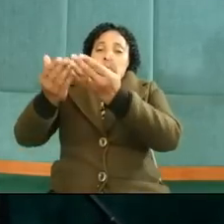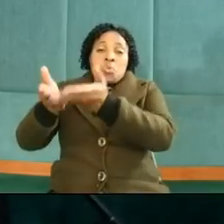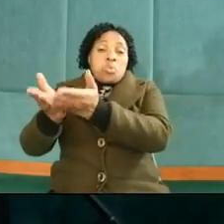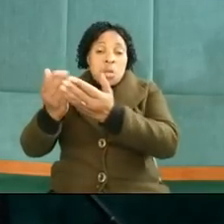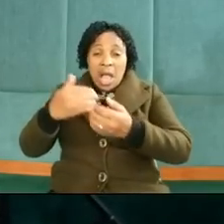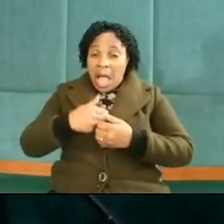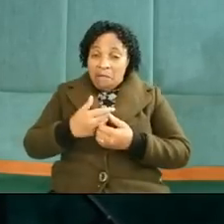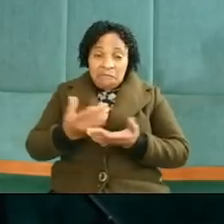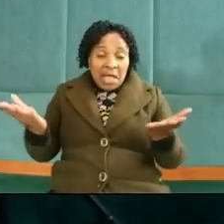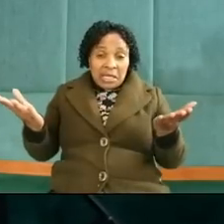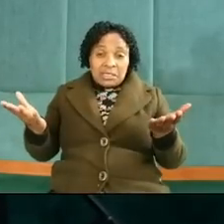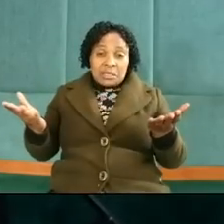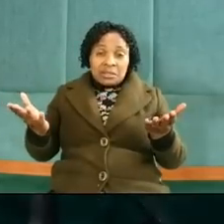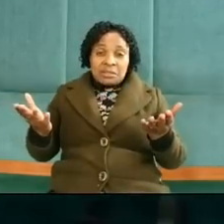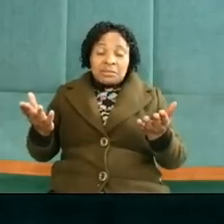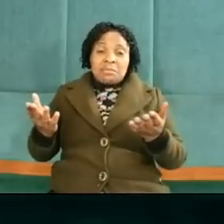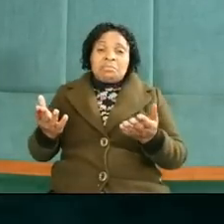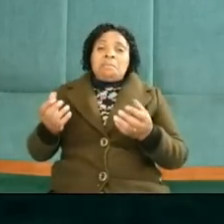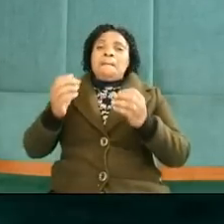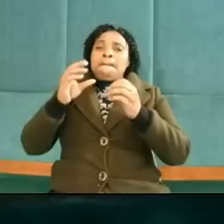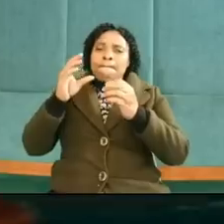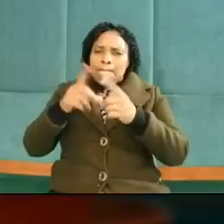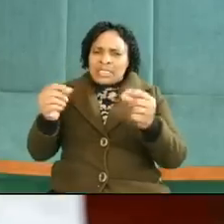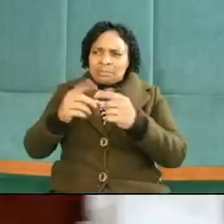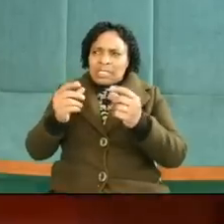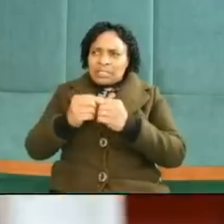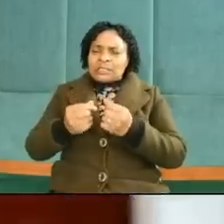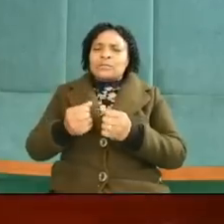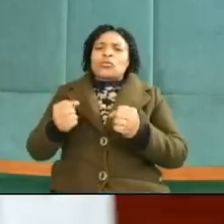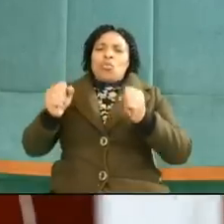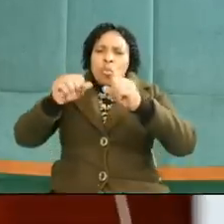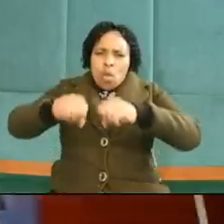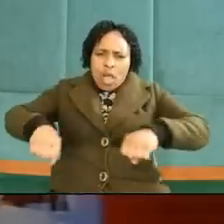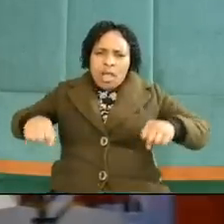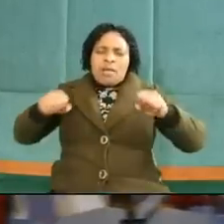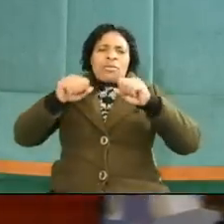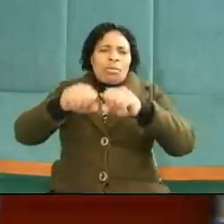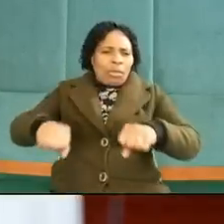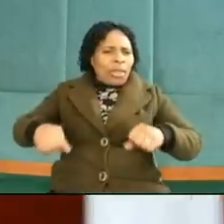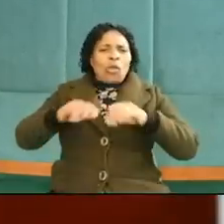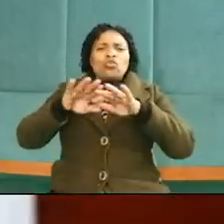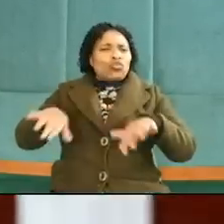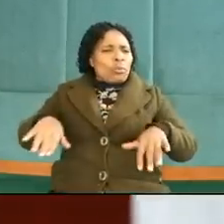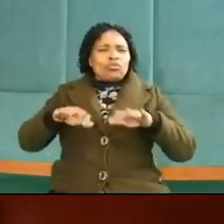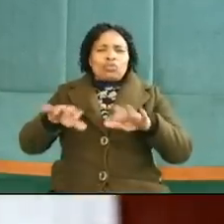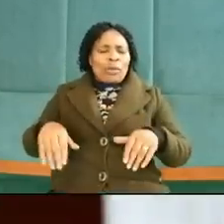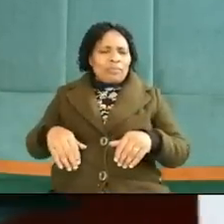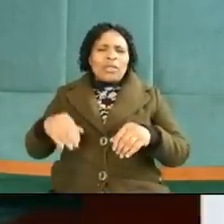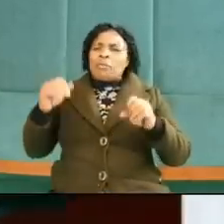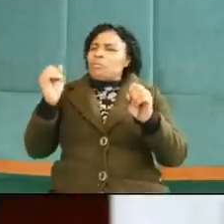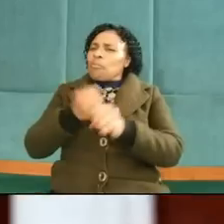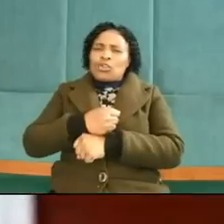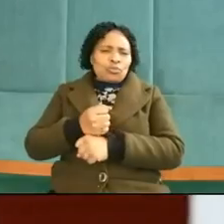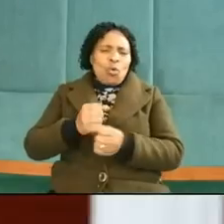paddle. Right? So it takes them months and months. Poor Paul. It took Paul months and months to travel. Hey, it was impossible to